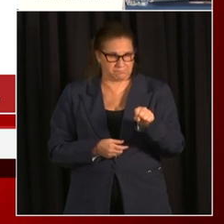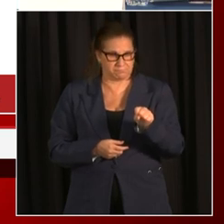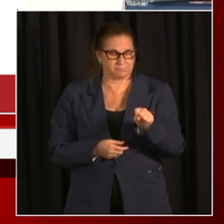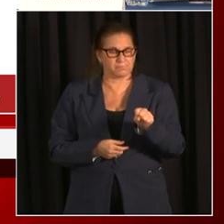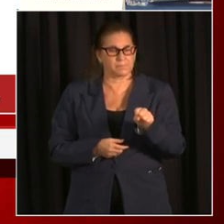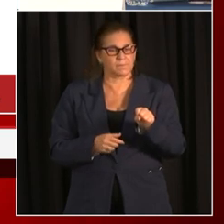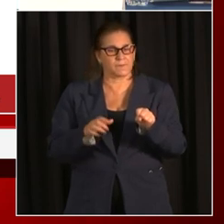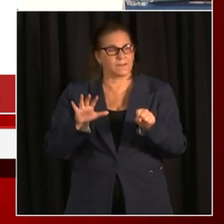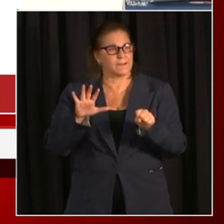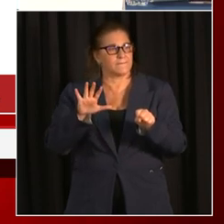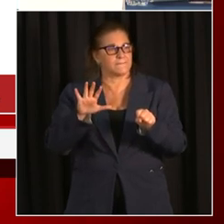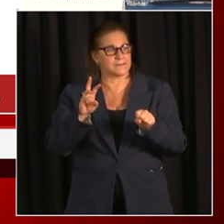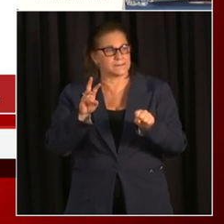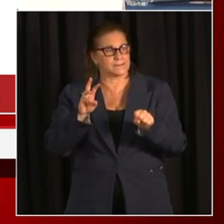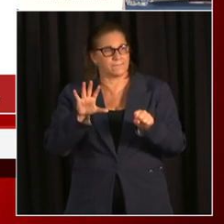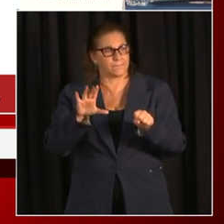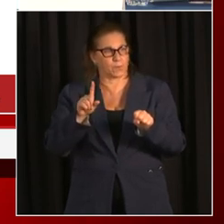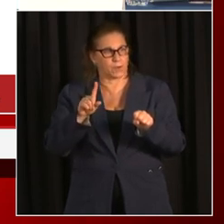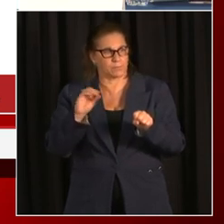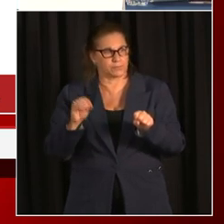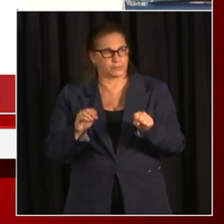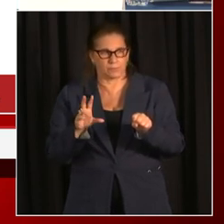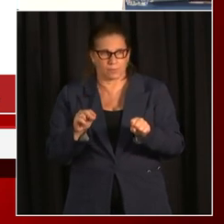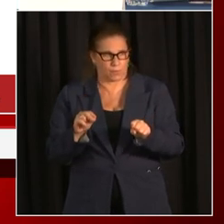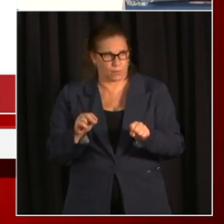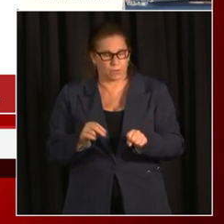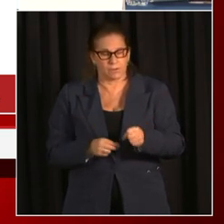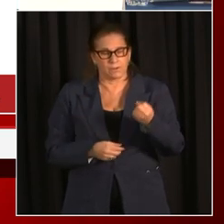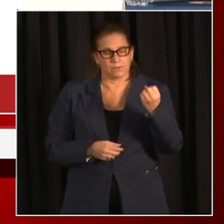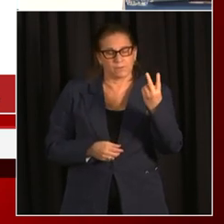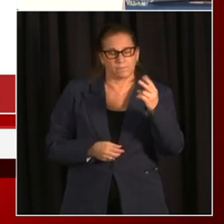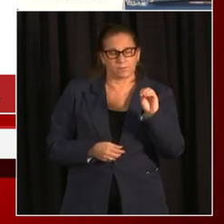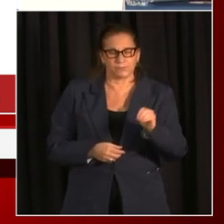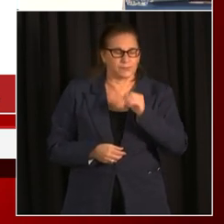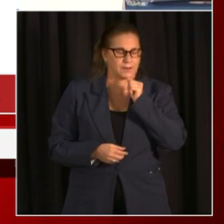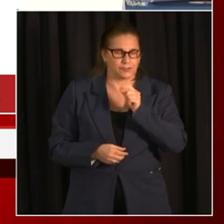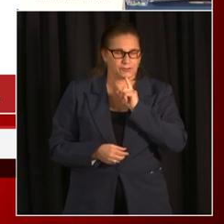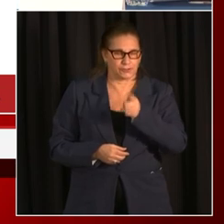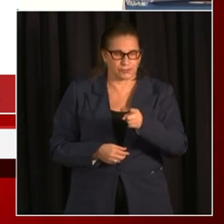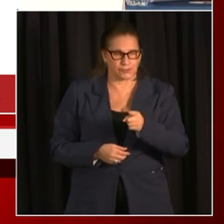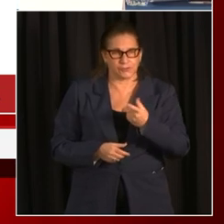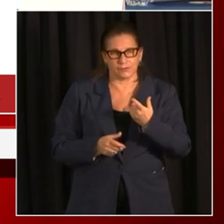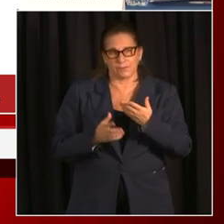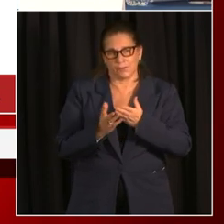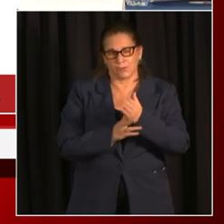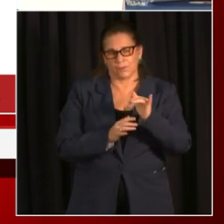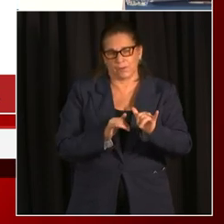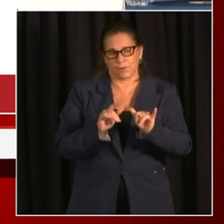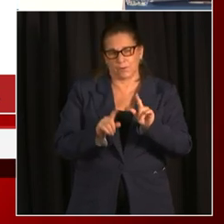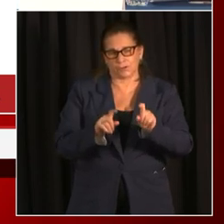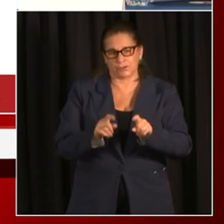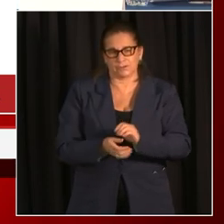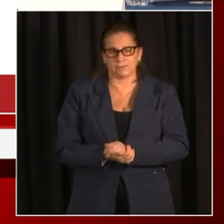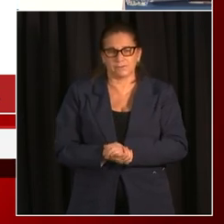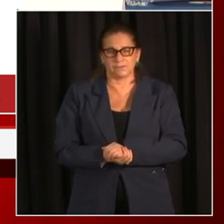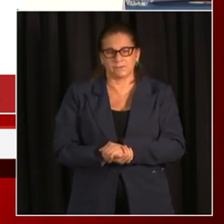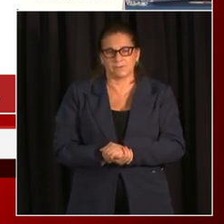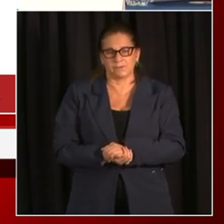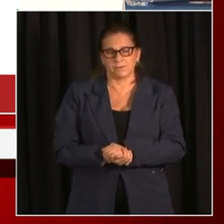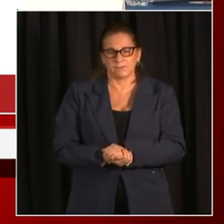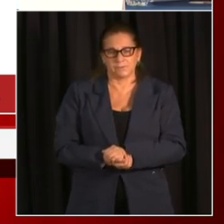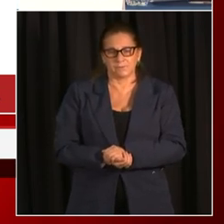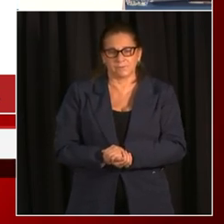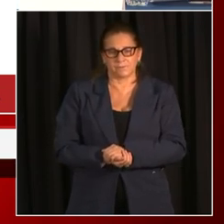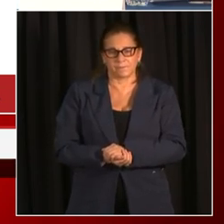were unsure. So this is, again, sort of getting at that issue of many of our cases are still not connected to each